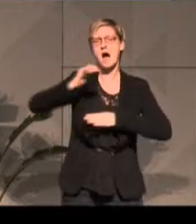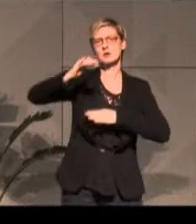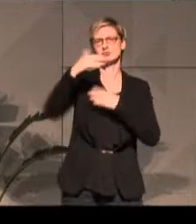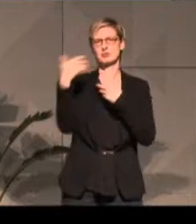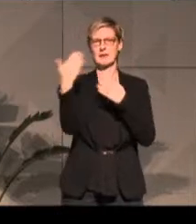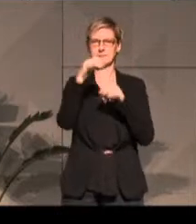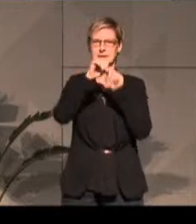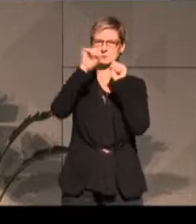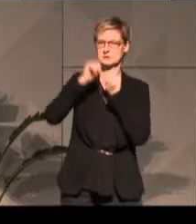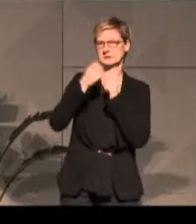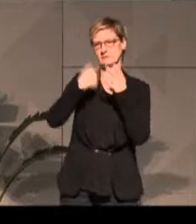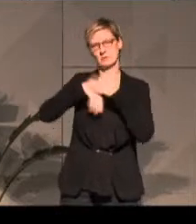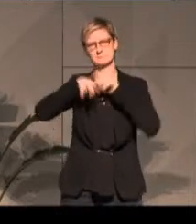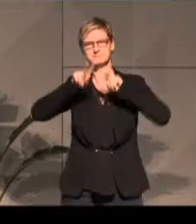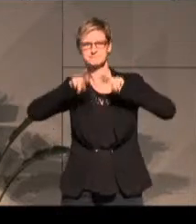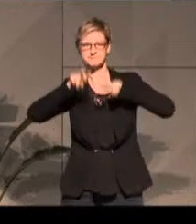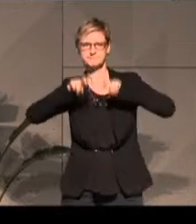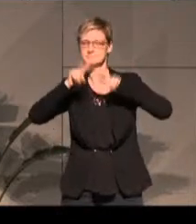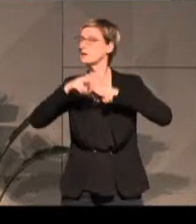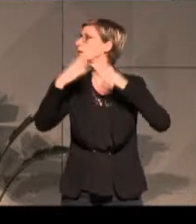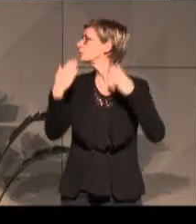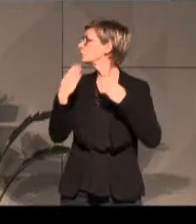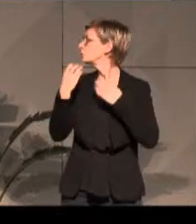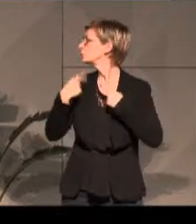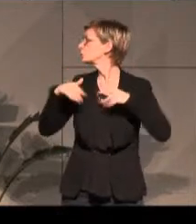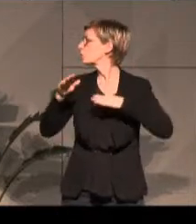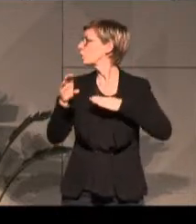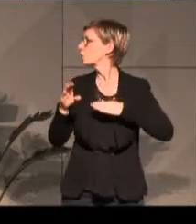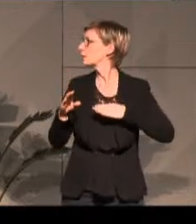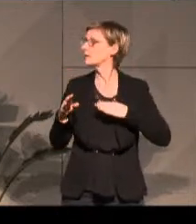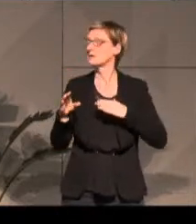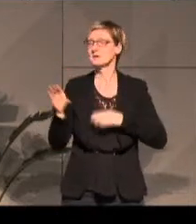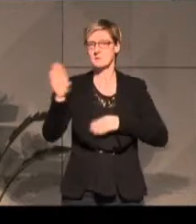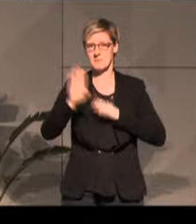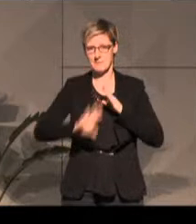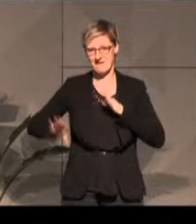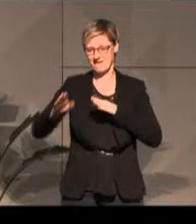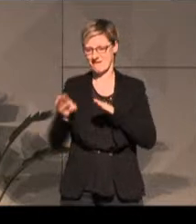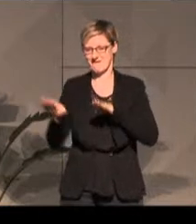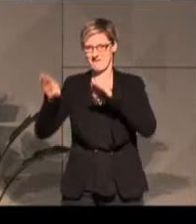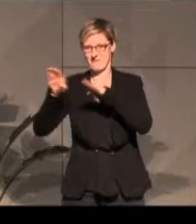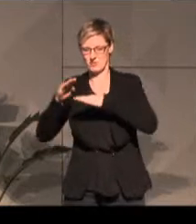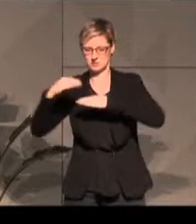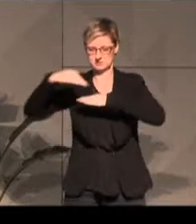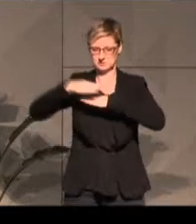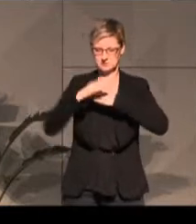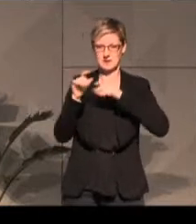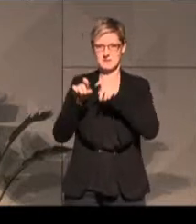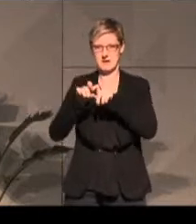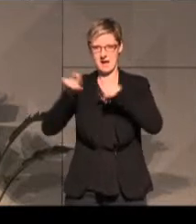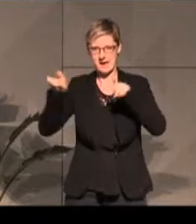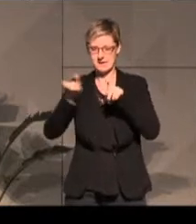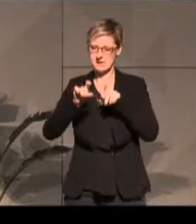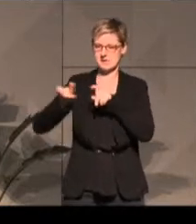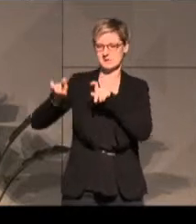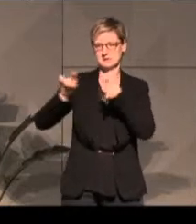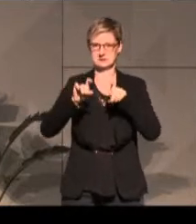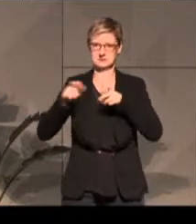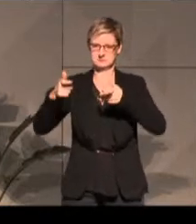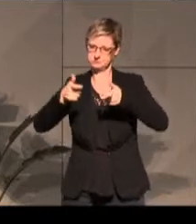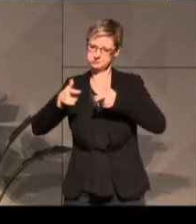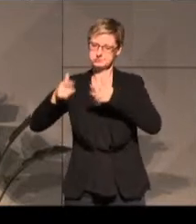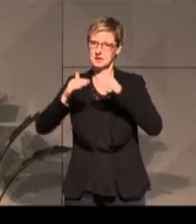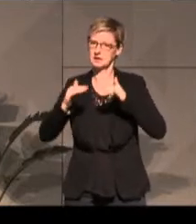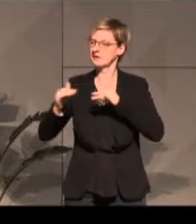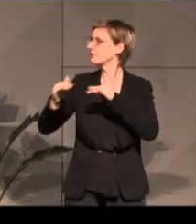we analyzed the Arctic climate, the sea ice and the snow, the formation, the